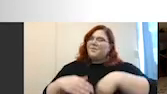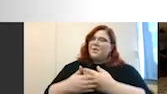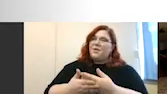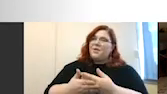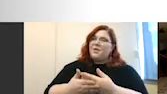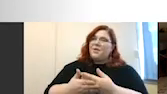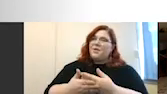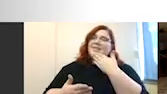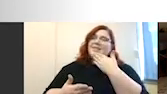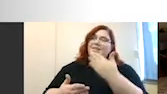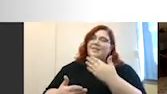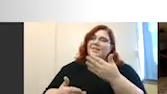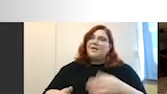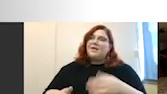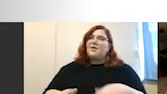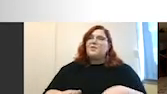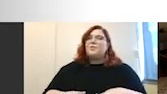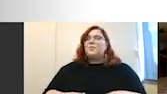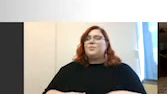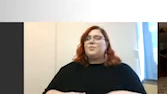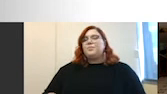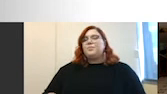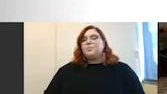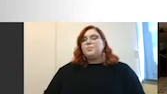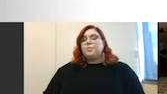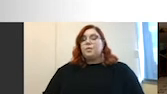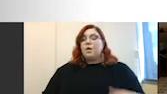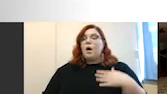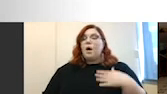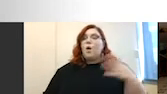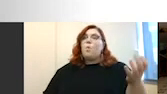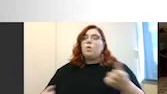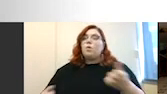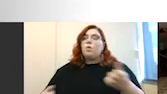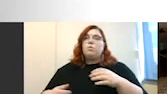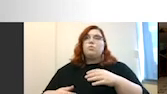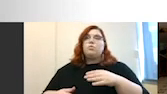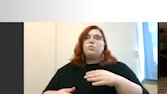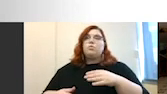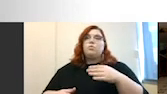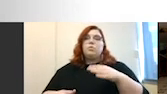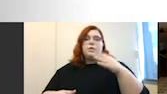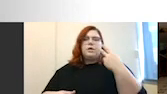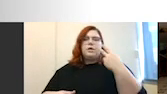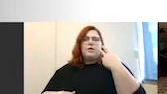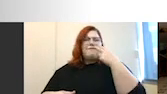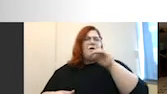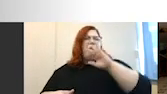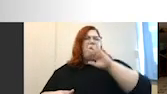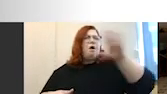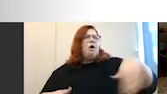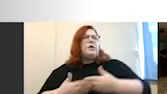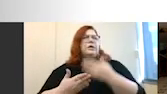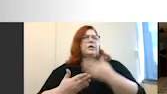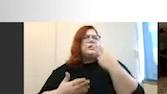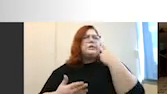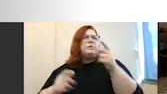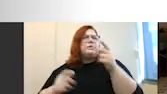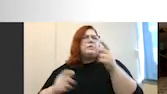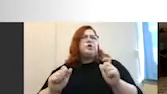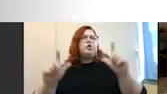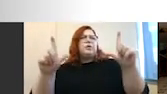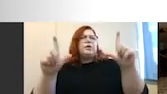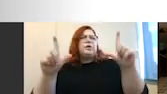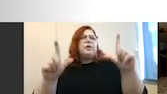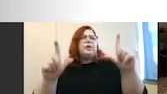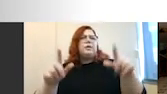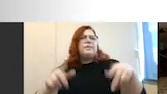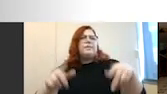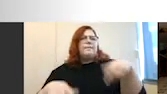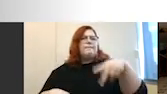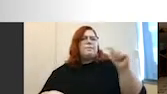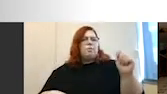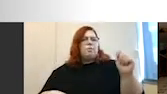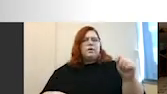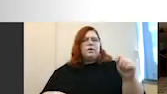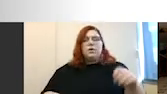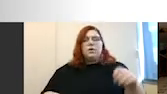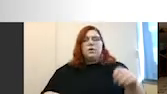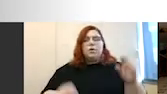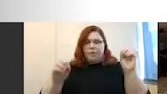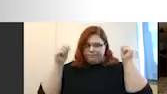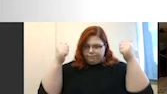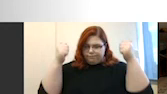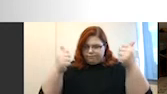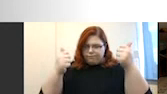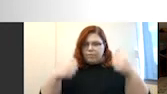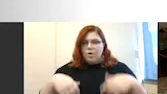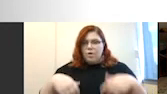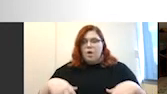amazing introduction. I want to make sure that all of you can see my screen right now, the MakerCon PowerPoint. All right, perfect. So today we're going to